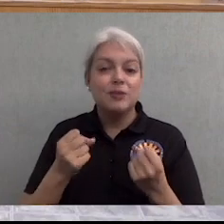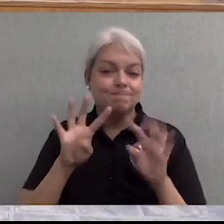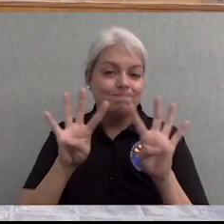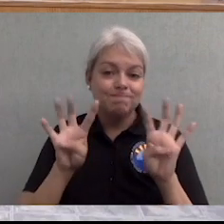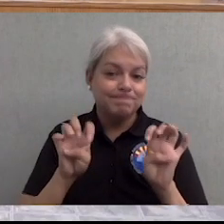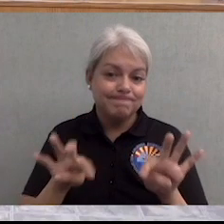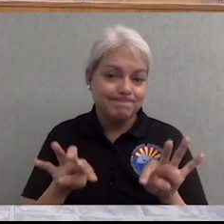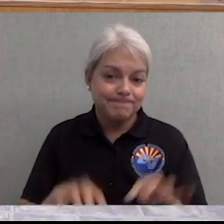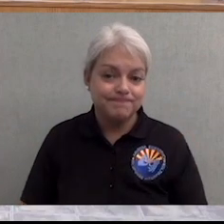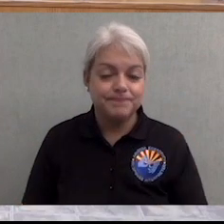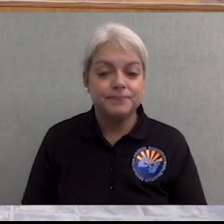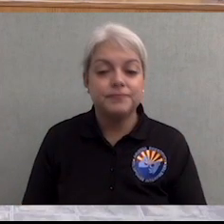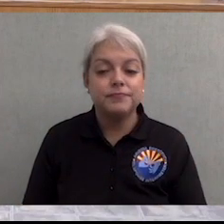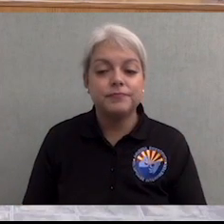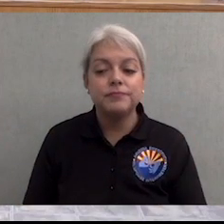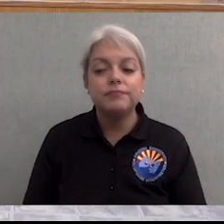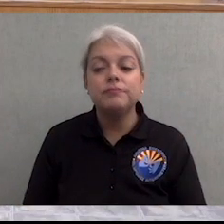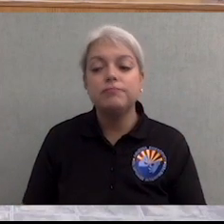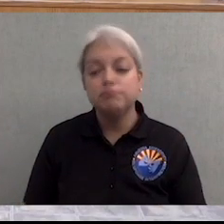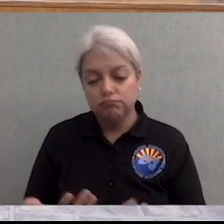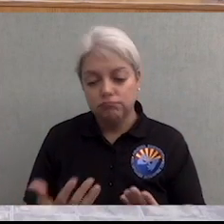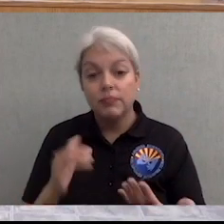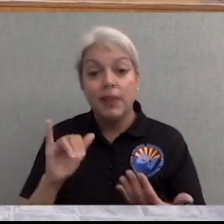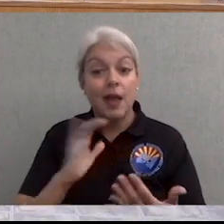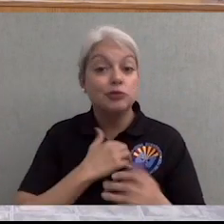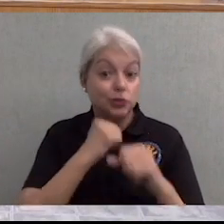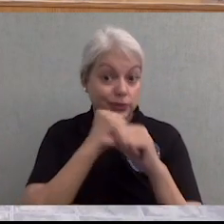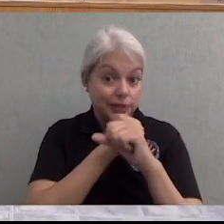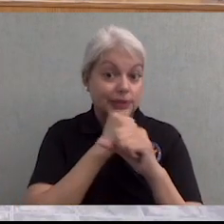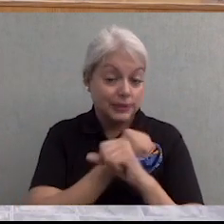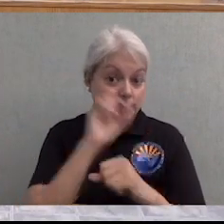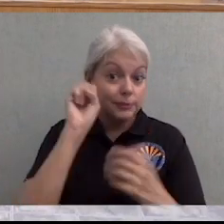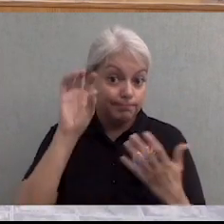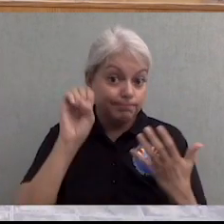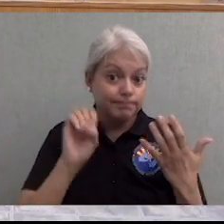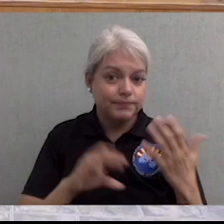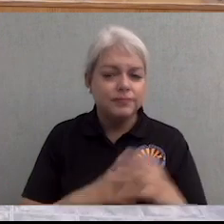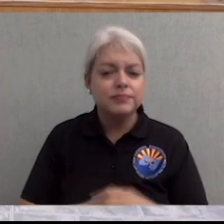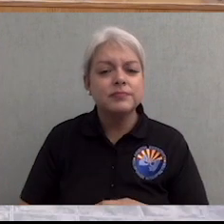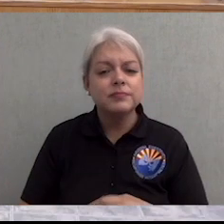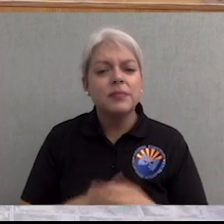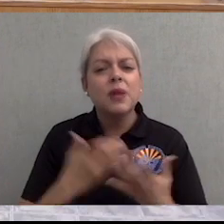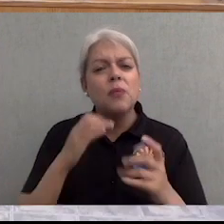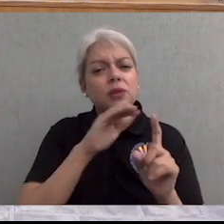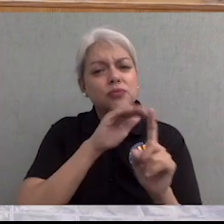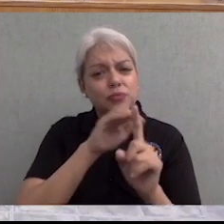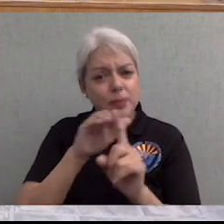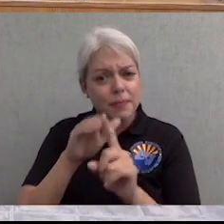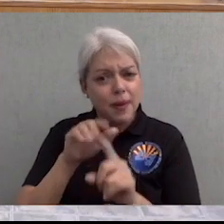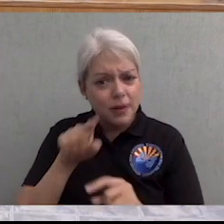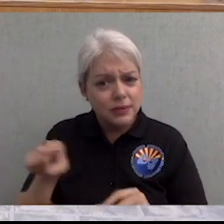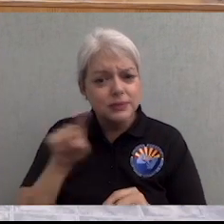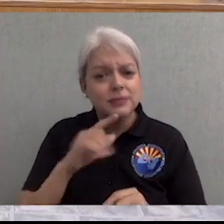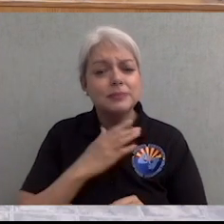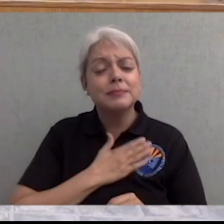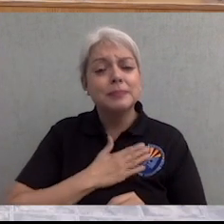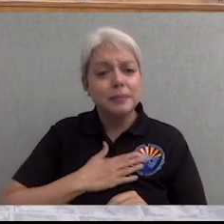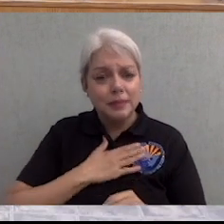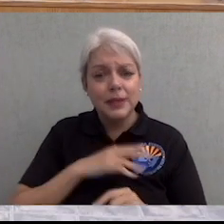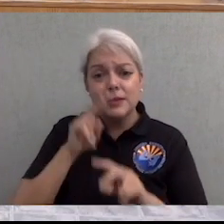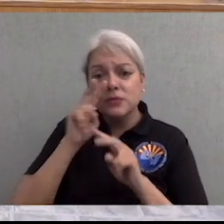So that's it for our statistics. I would like to remind everybody to please, check all our media sources, from the